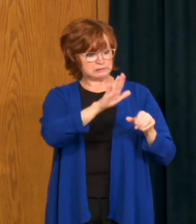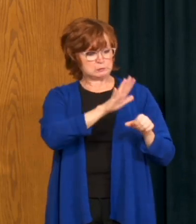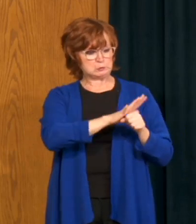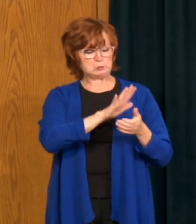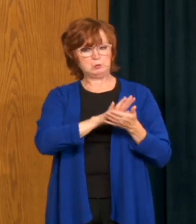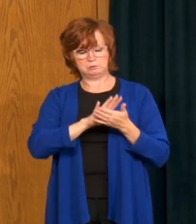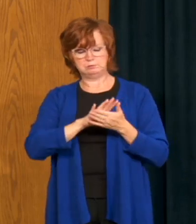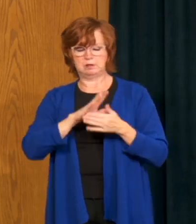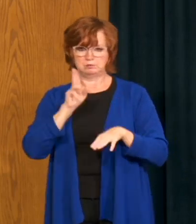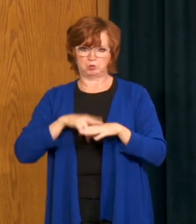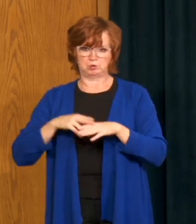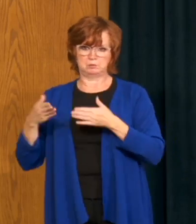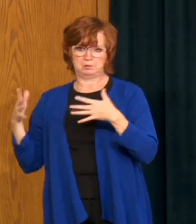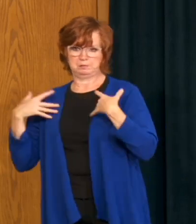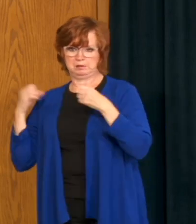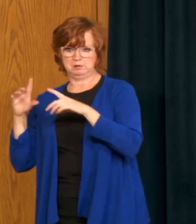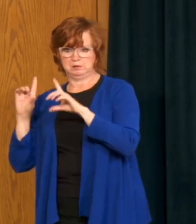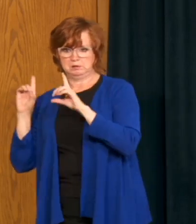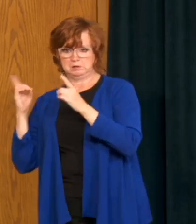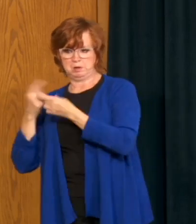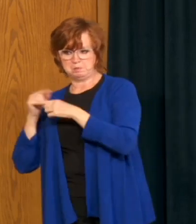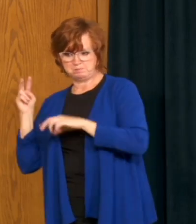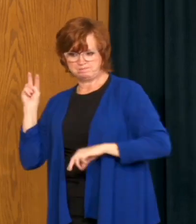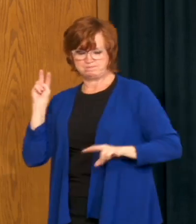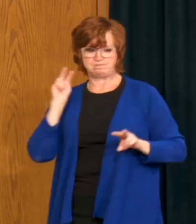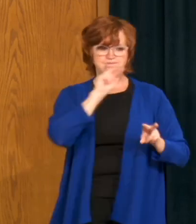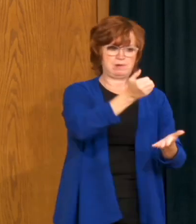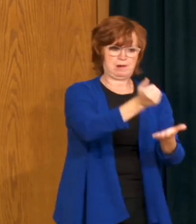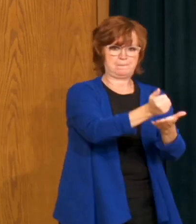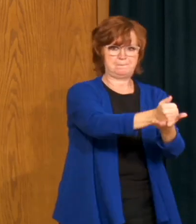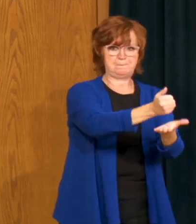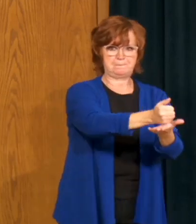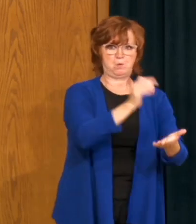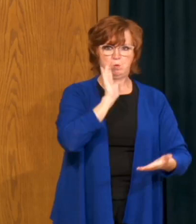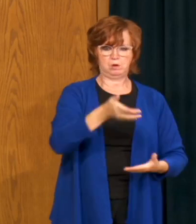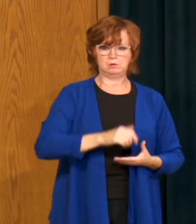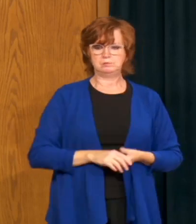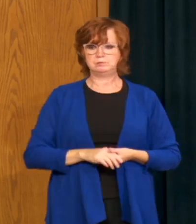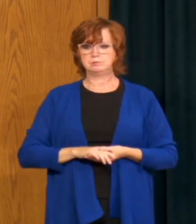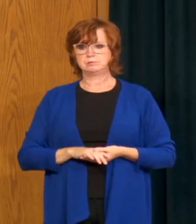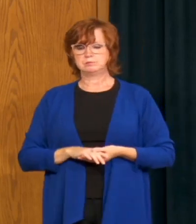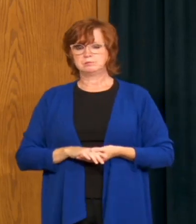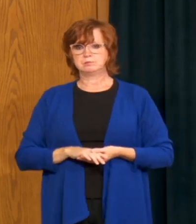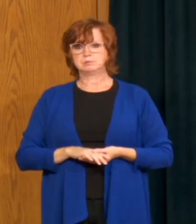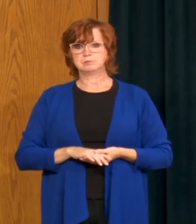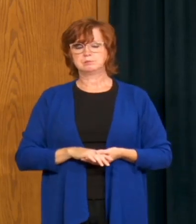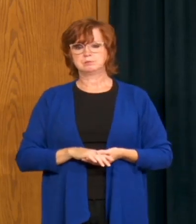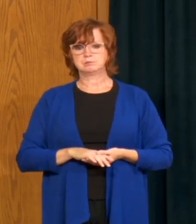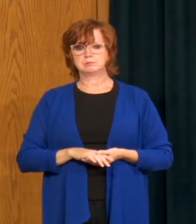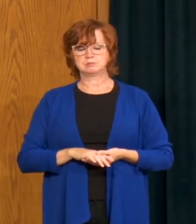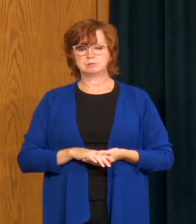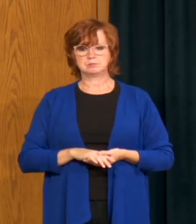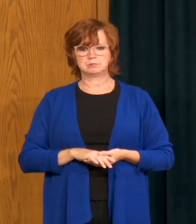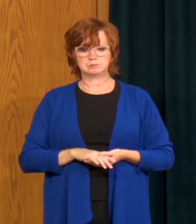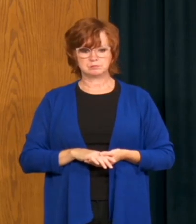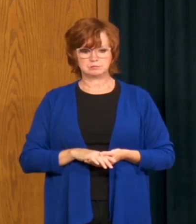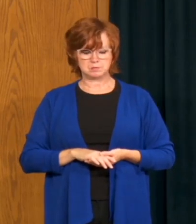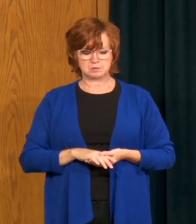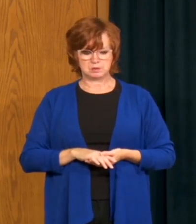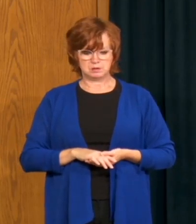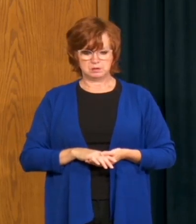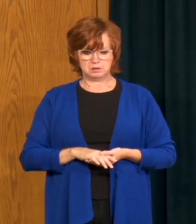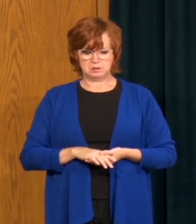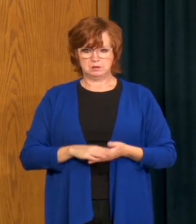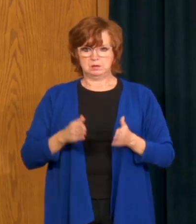And similarly, if there's higher transmission in a community where there's a school, again, if there's any changes to school